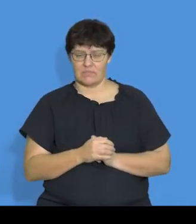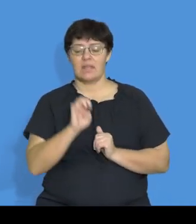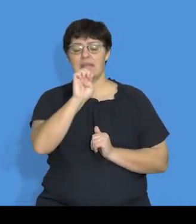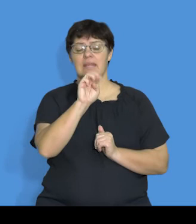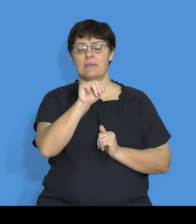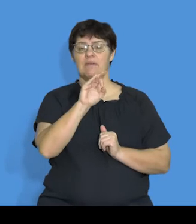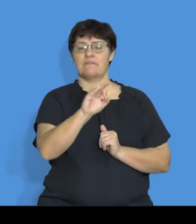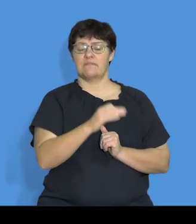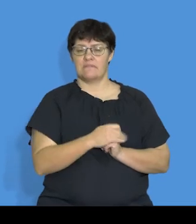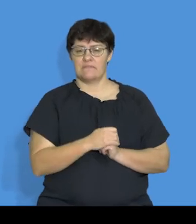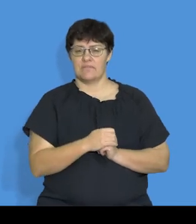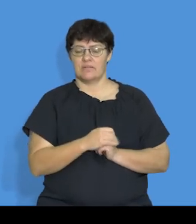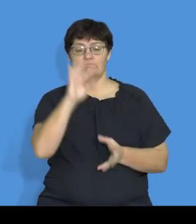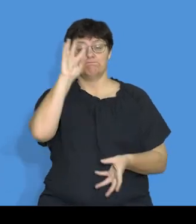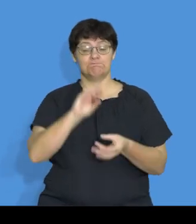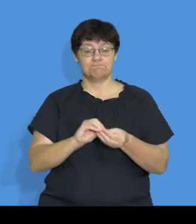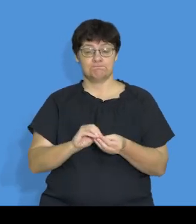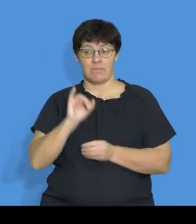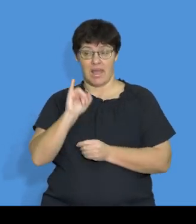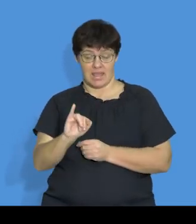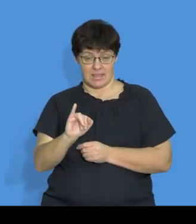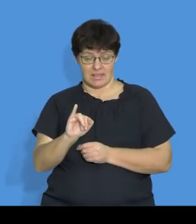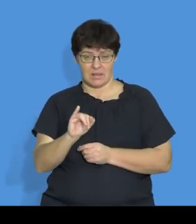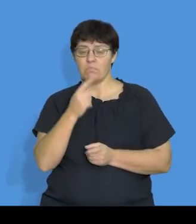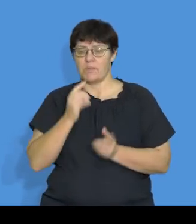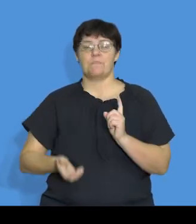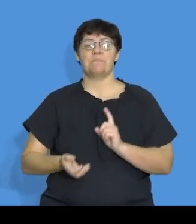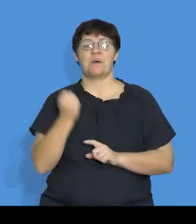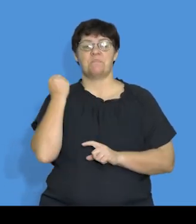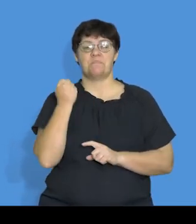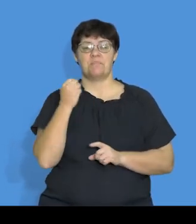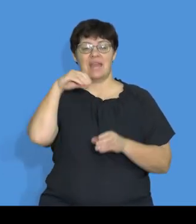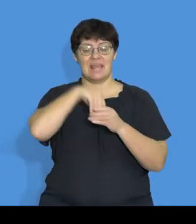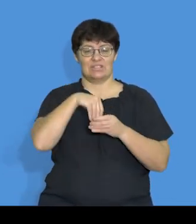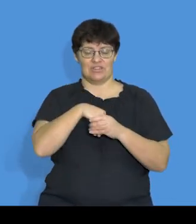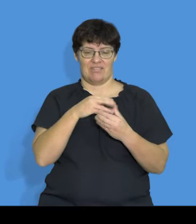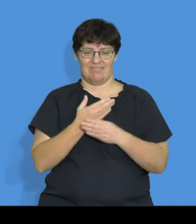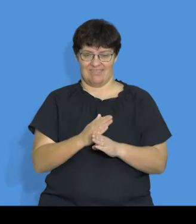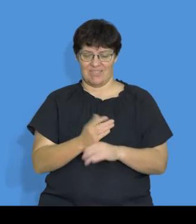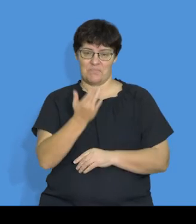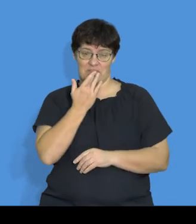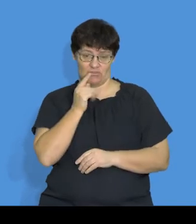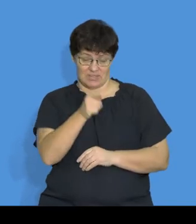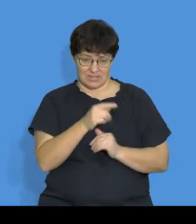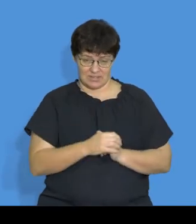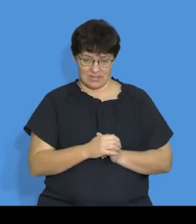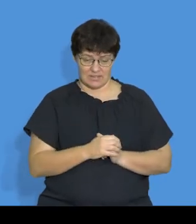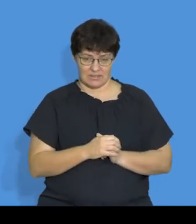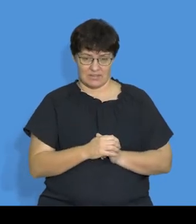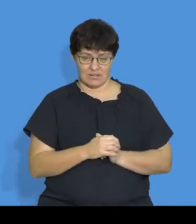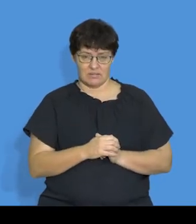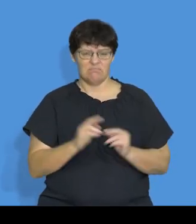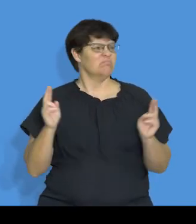EMF and the total current, we are also able to find the internal resistance of a battery. Now, in short, what we are